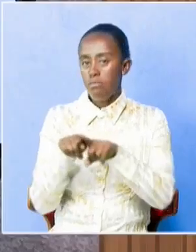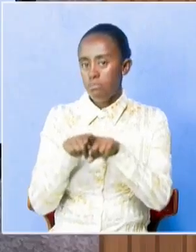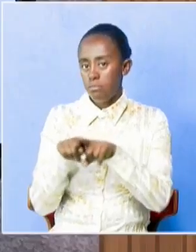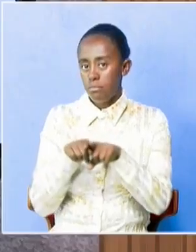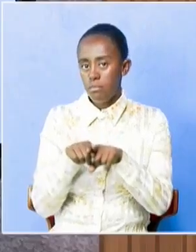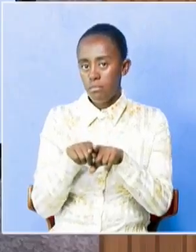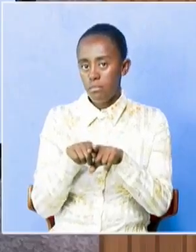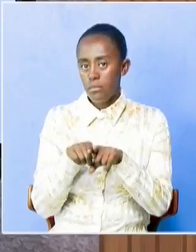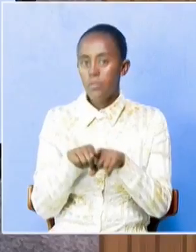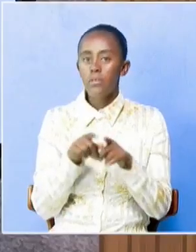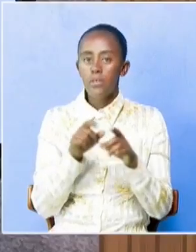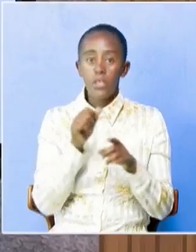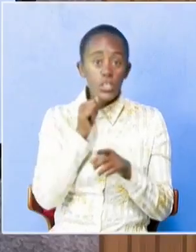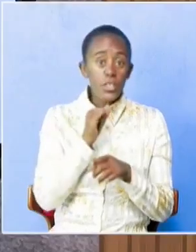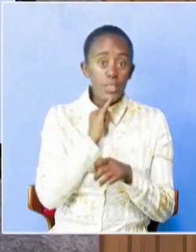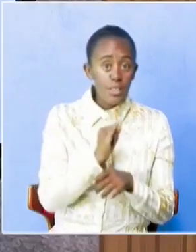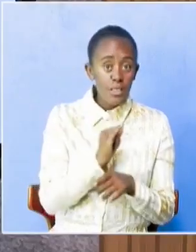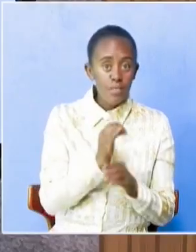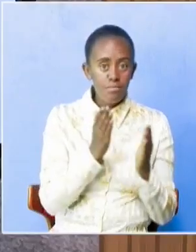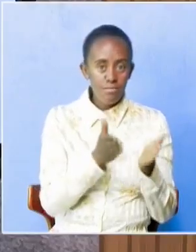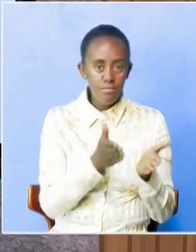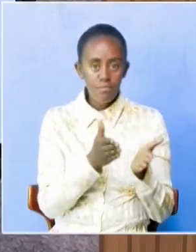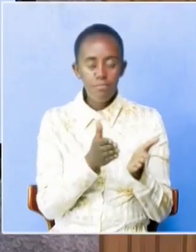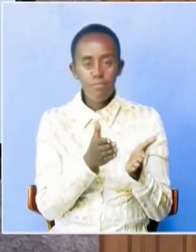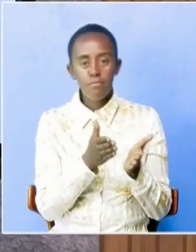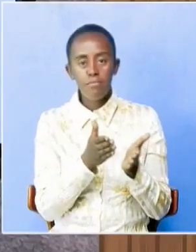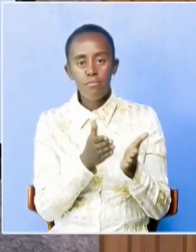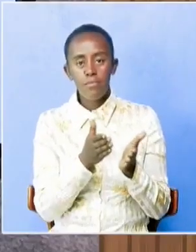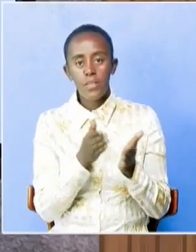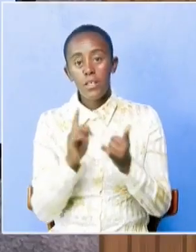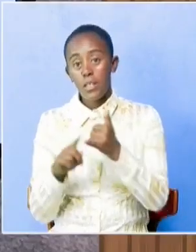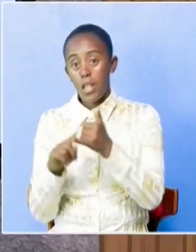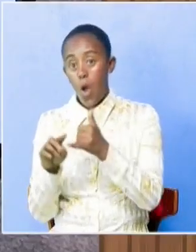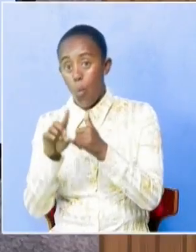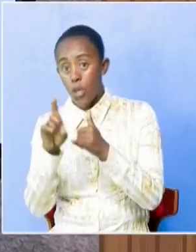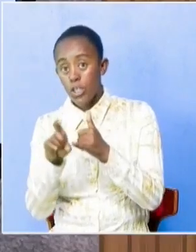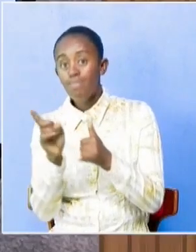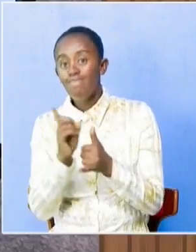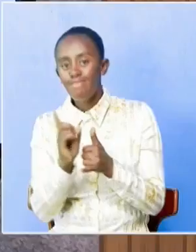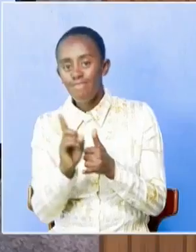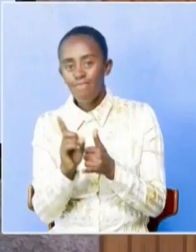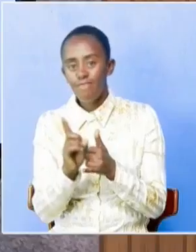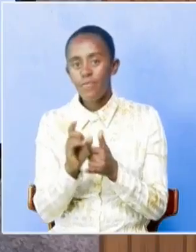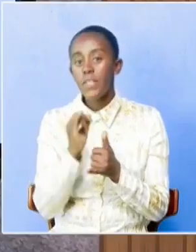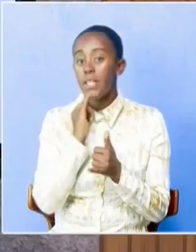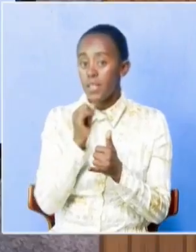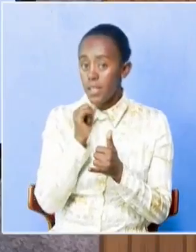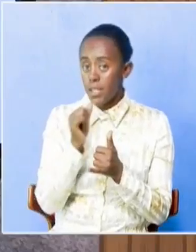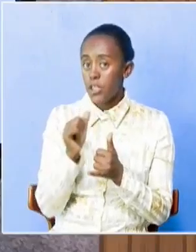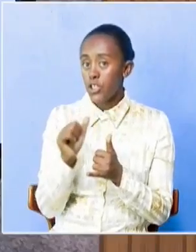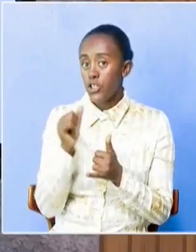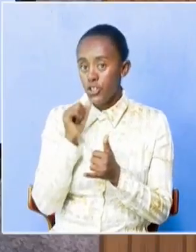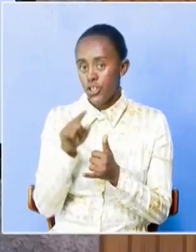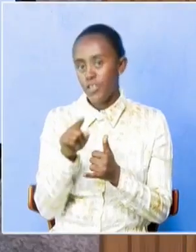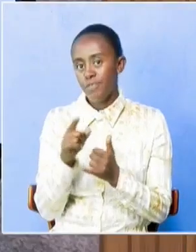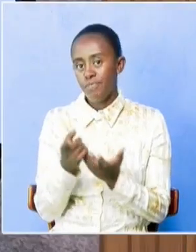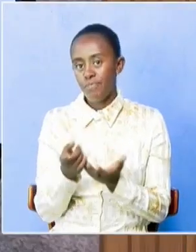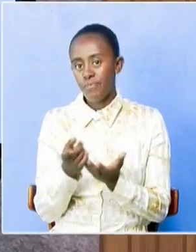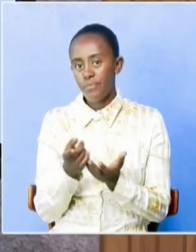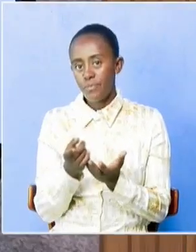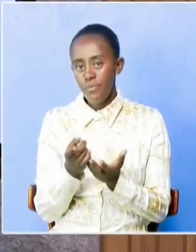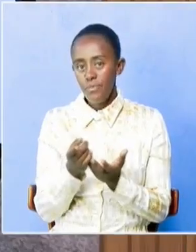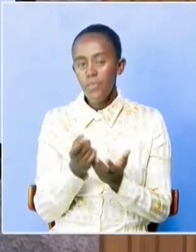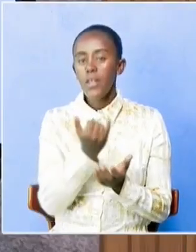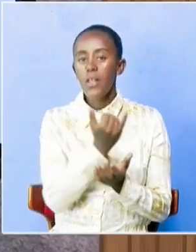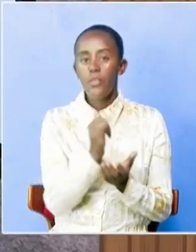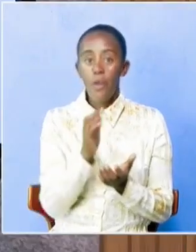we say she is, what comes in the tag question should be isn't she. If we use